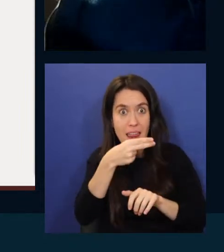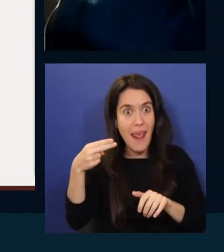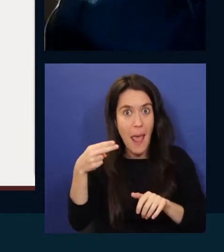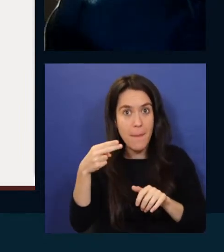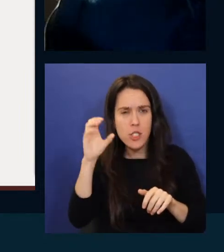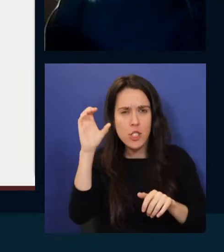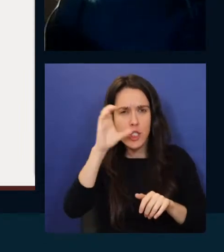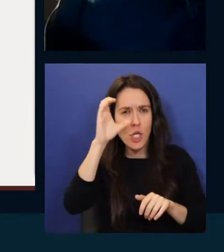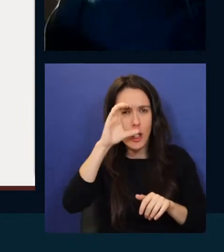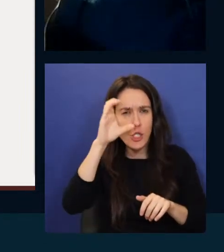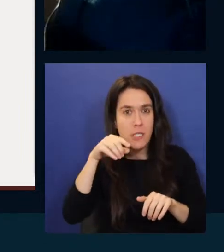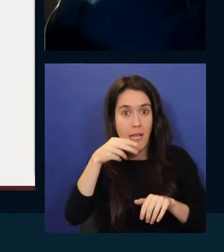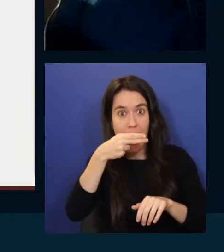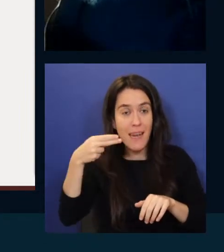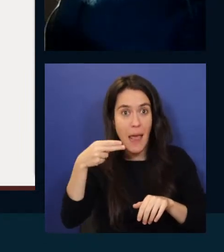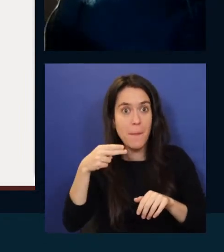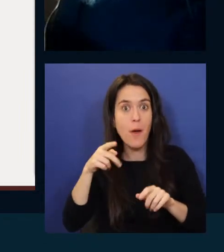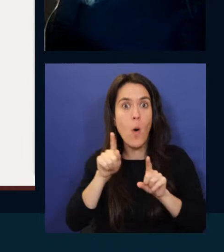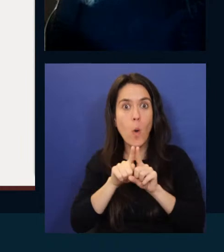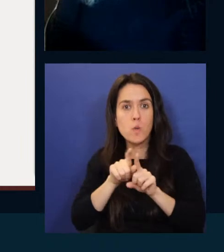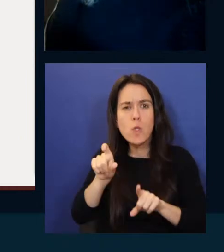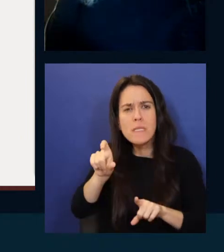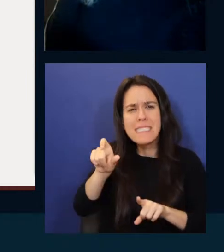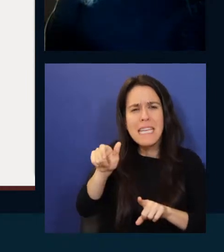and the settings.